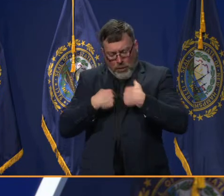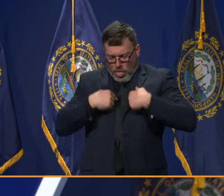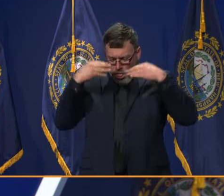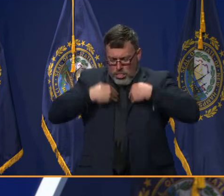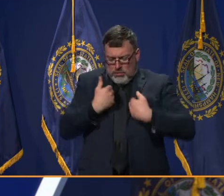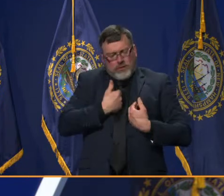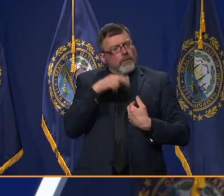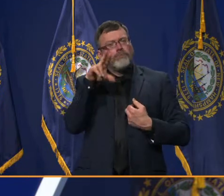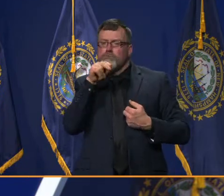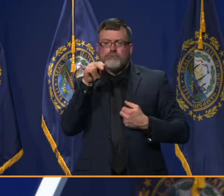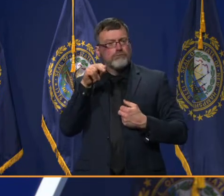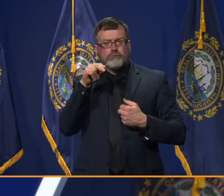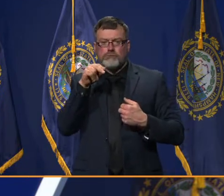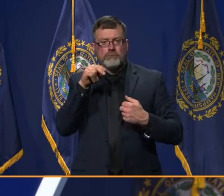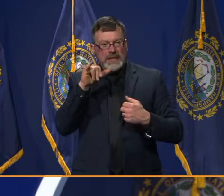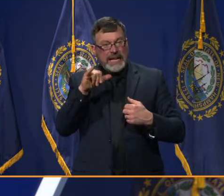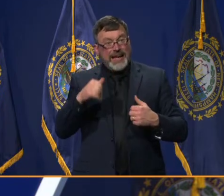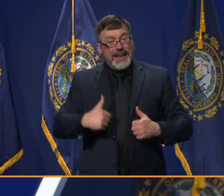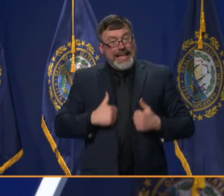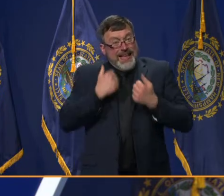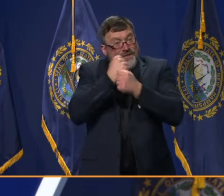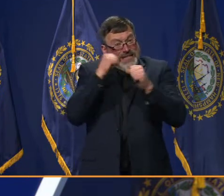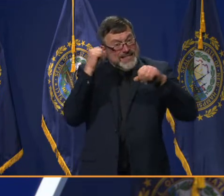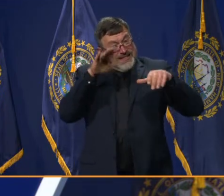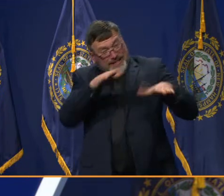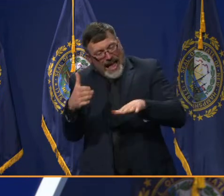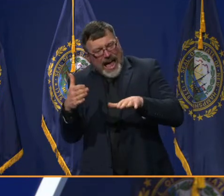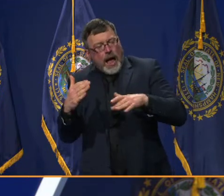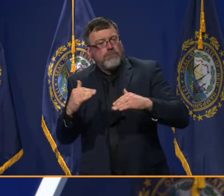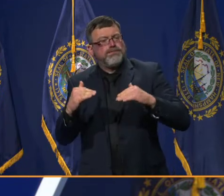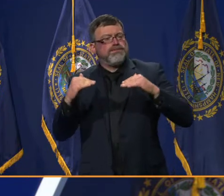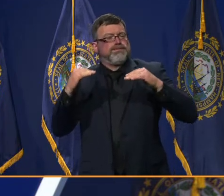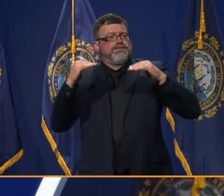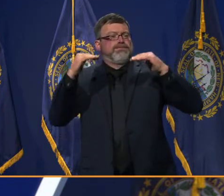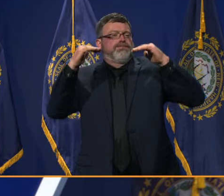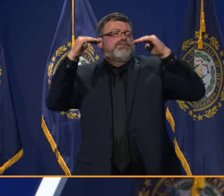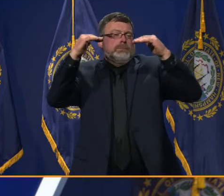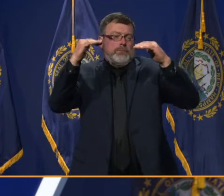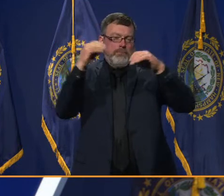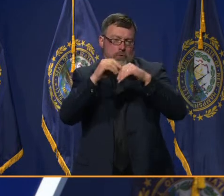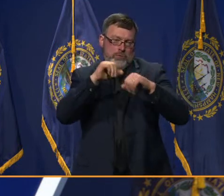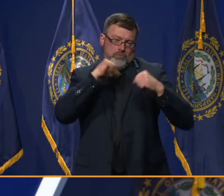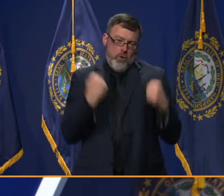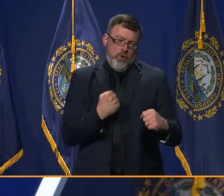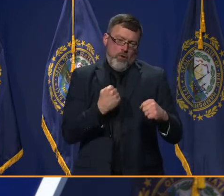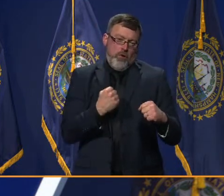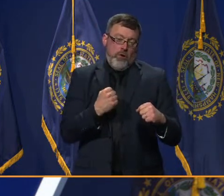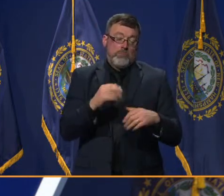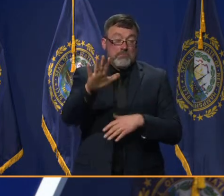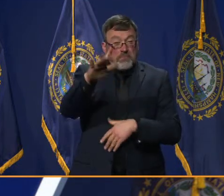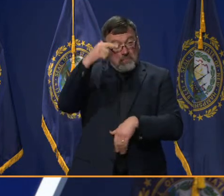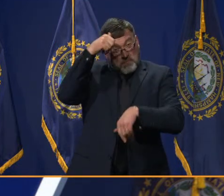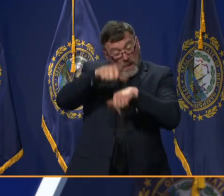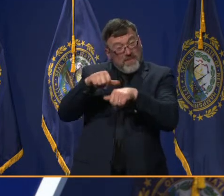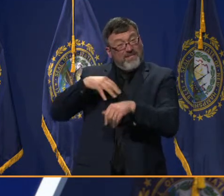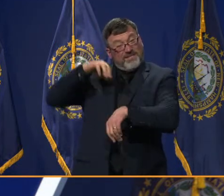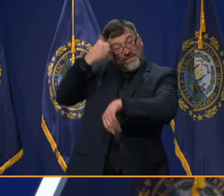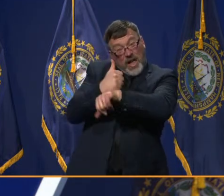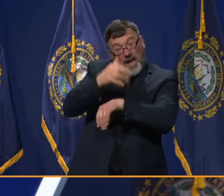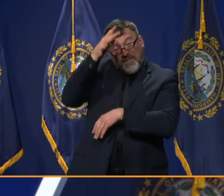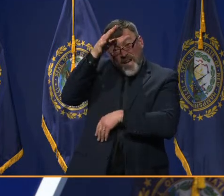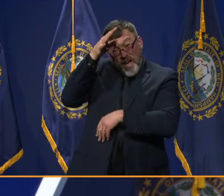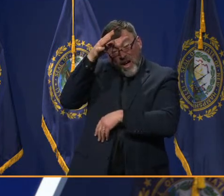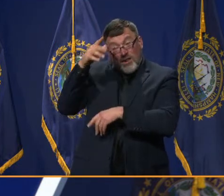strengthens that live free or die spirit. Let's remember that our founding fathers, General John Stark himself, pressed individuals